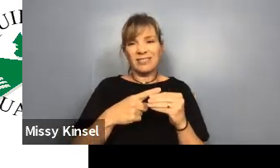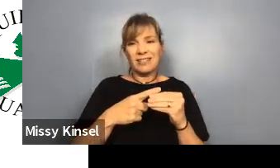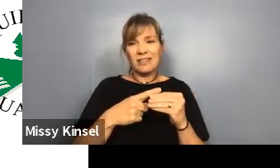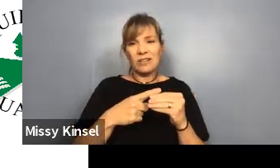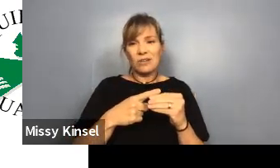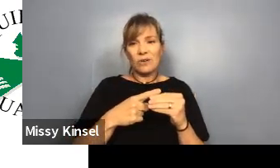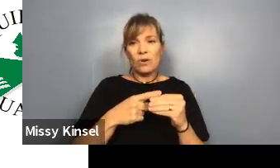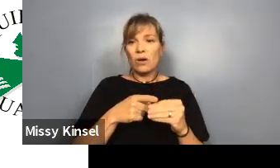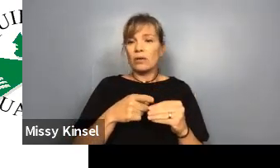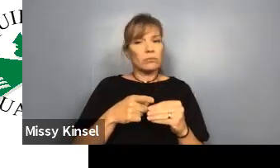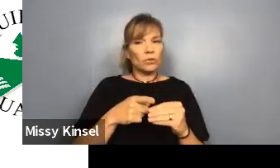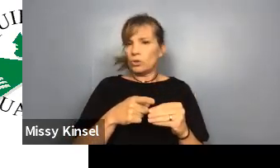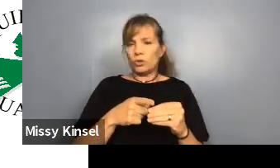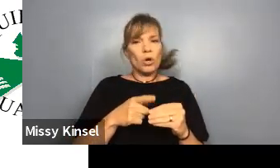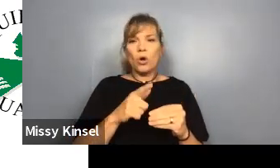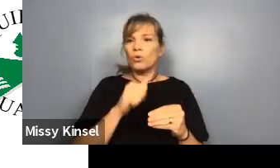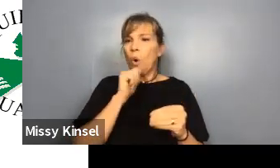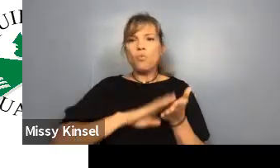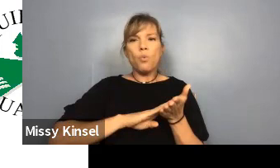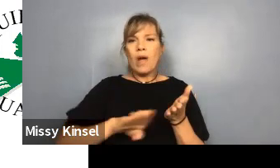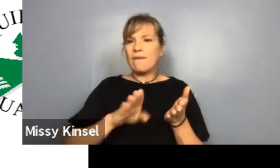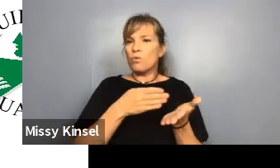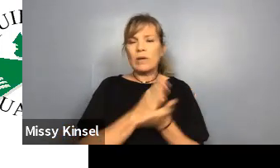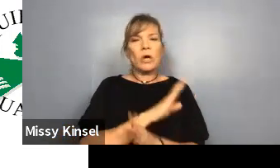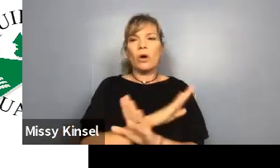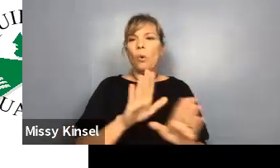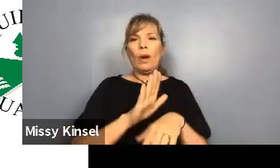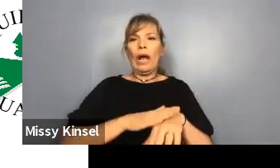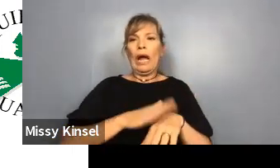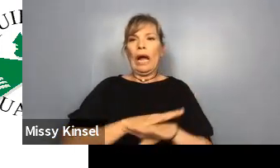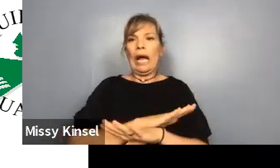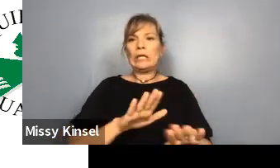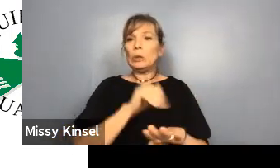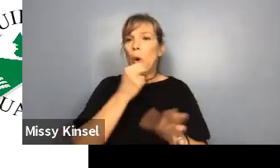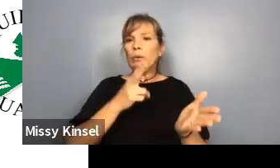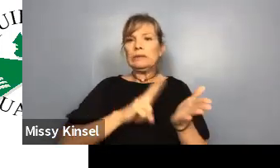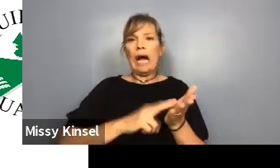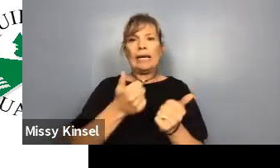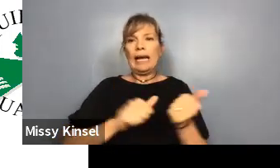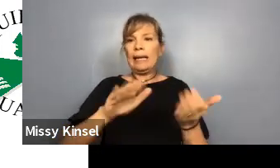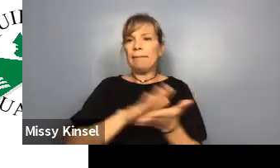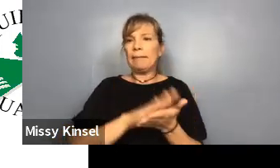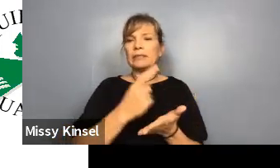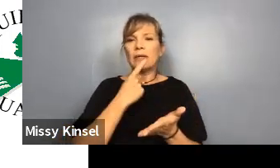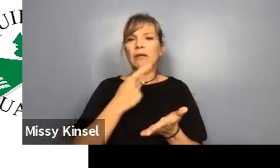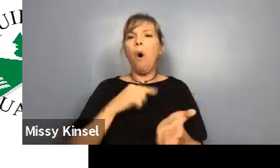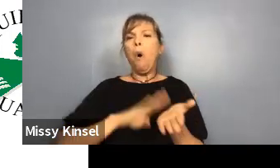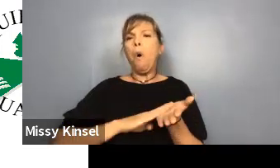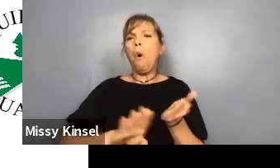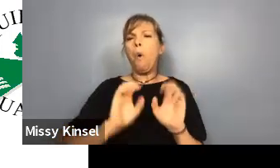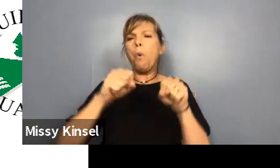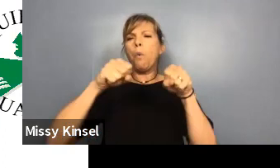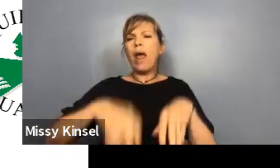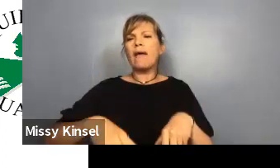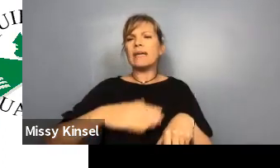that you should not waive any of your rights. We do not advise you to sign any form that says that you are waiving